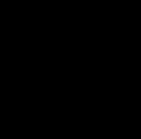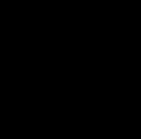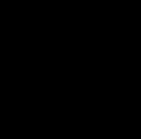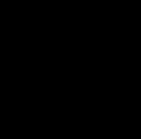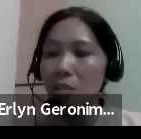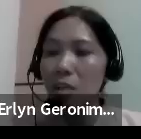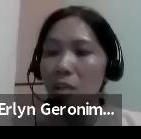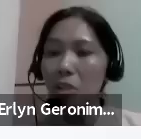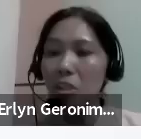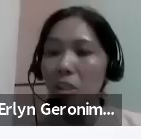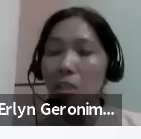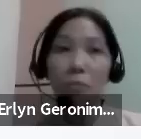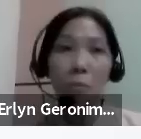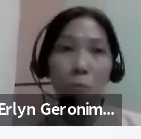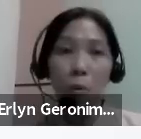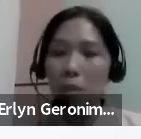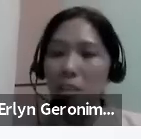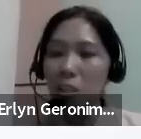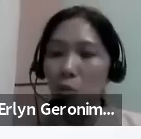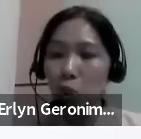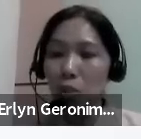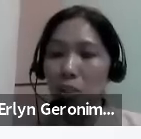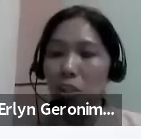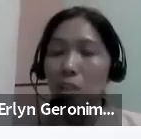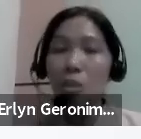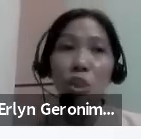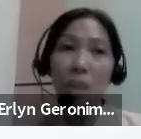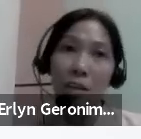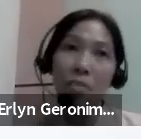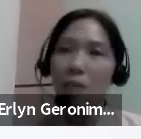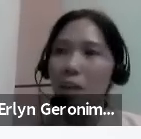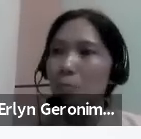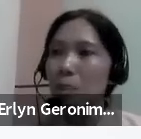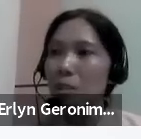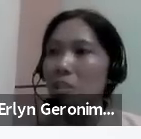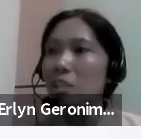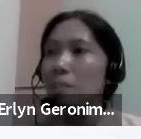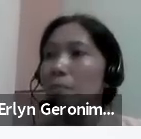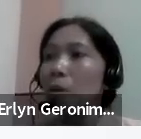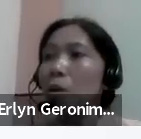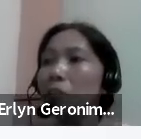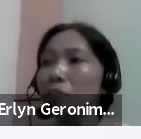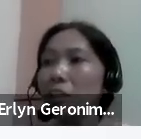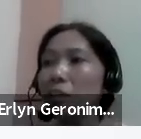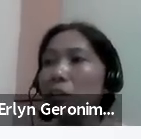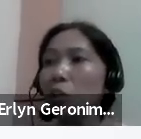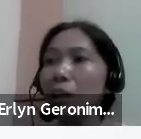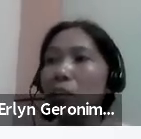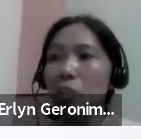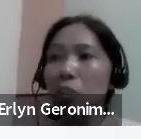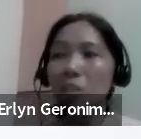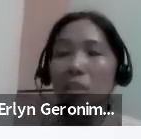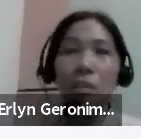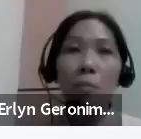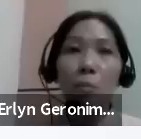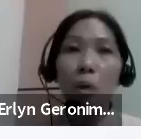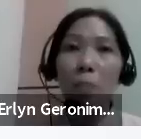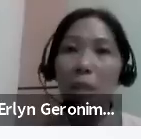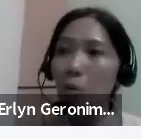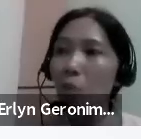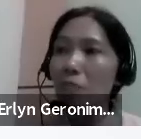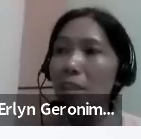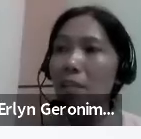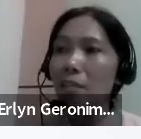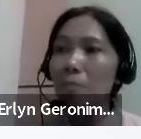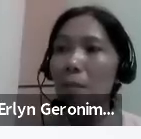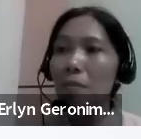in which administrators from both institutions shared their expertise on addressing the challenges brought by